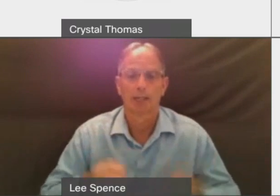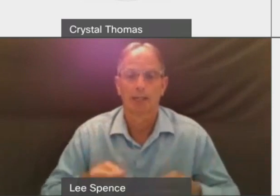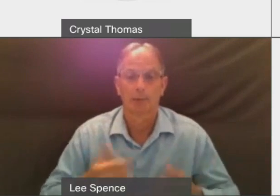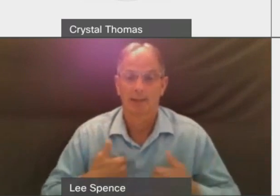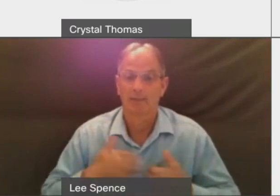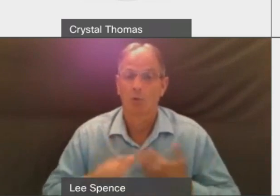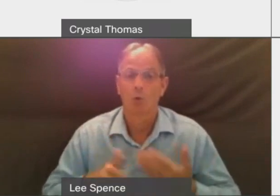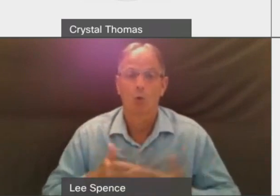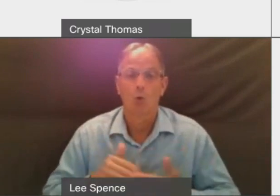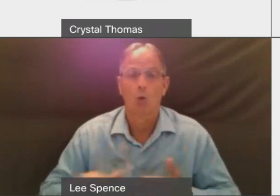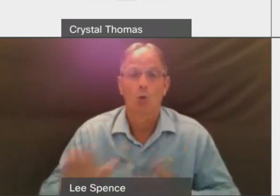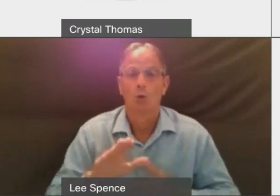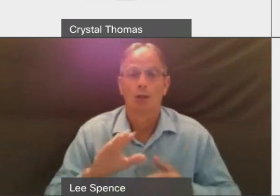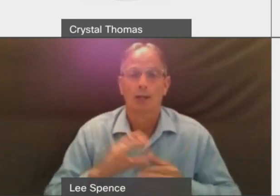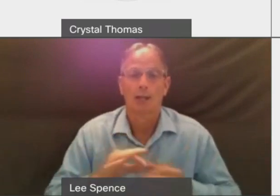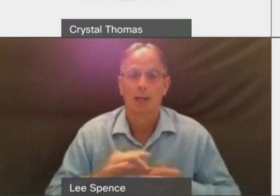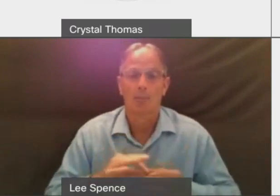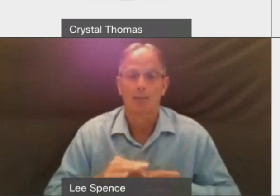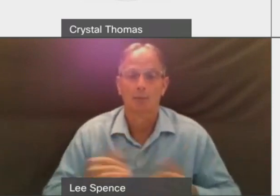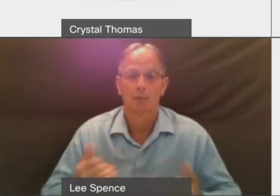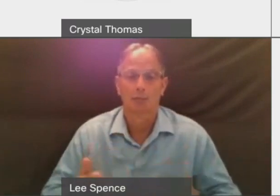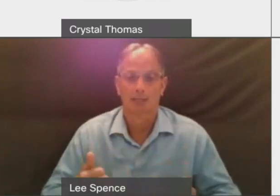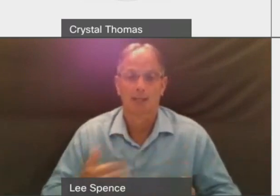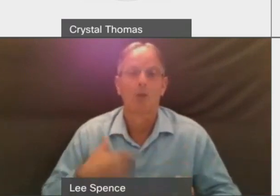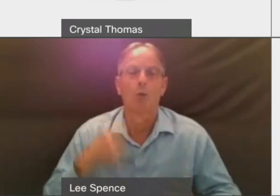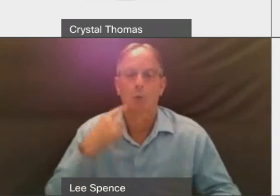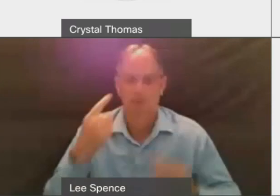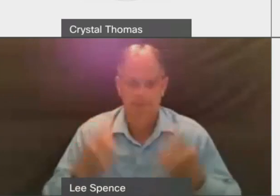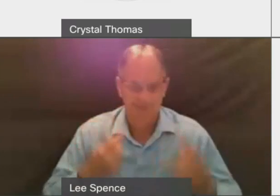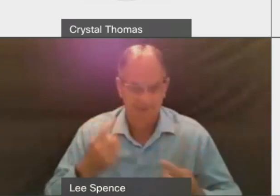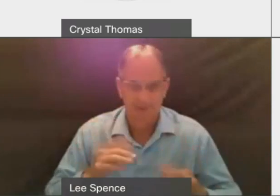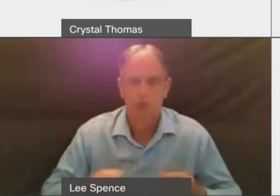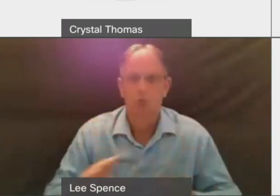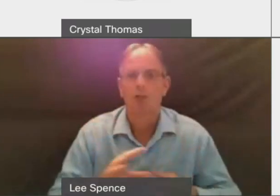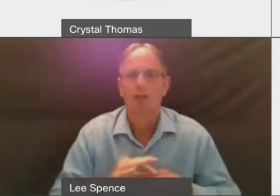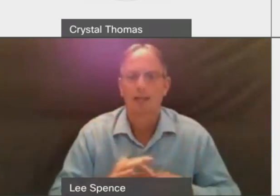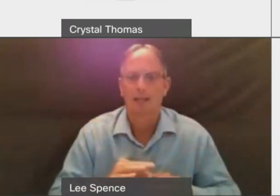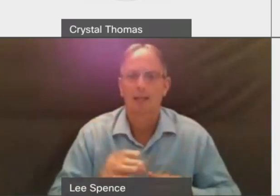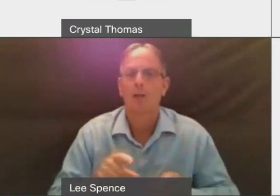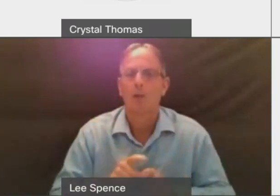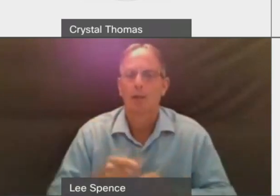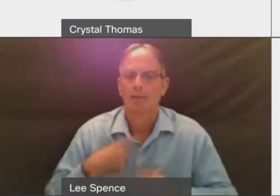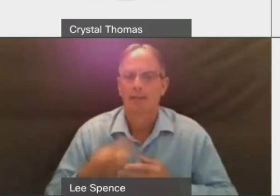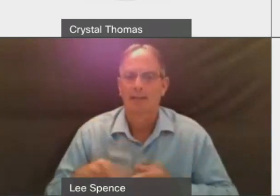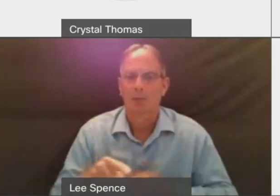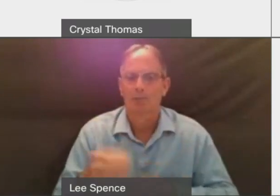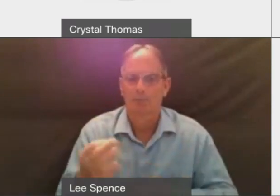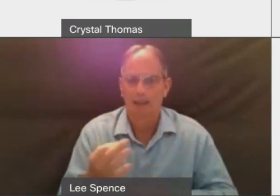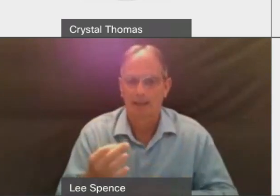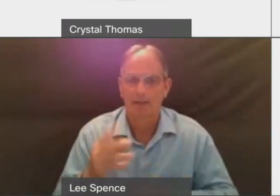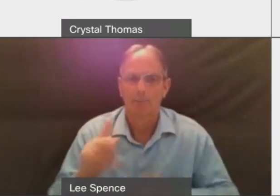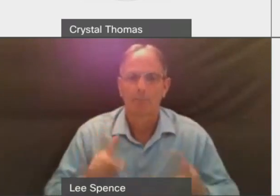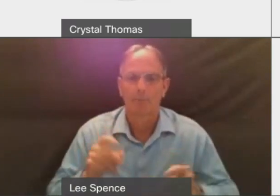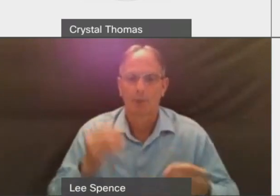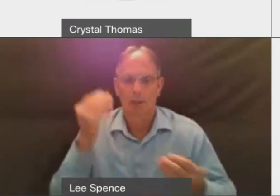from today. We'll be considering those. And as I said, we'll have next Friday for people to mull this over a